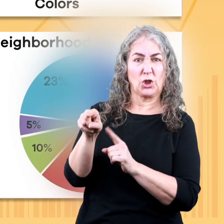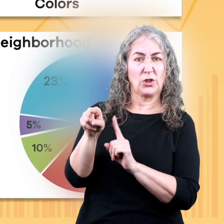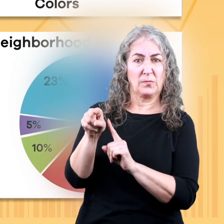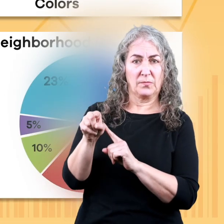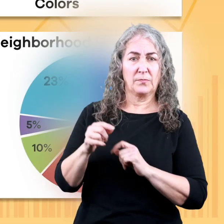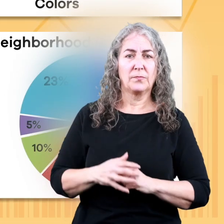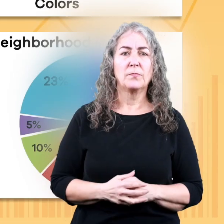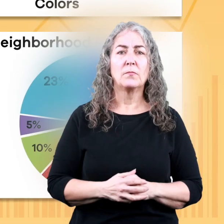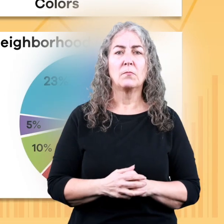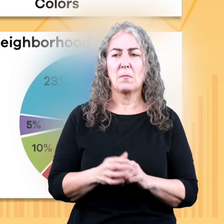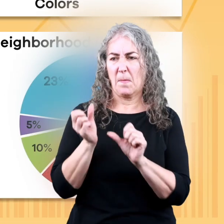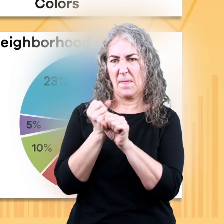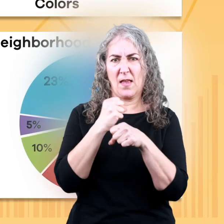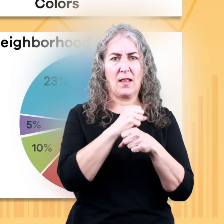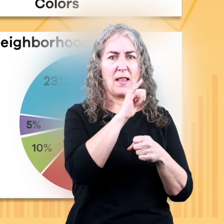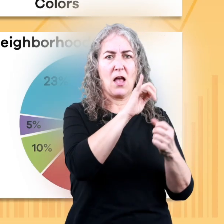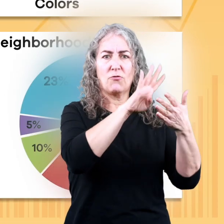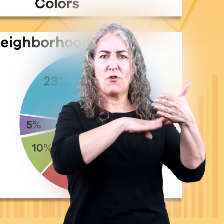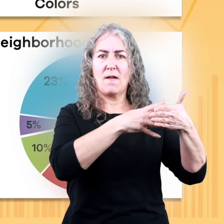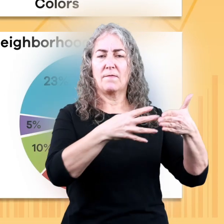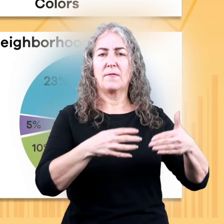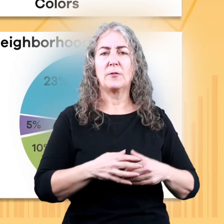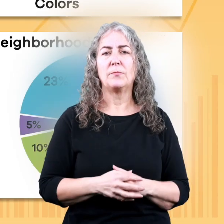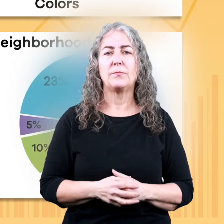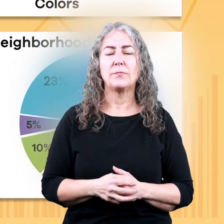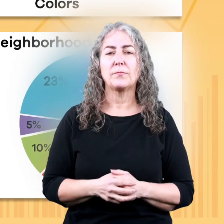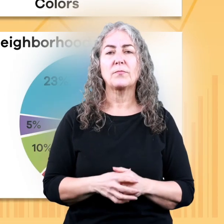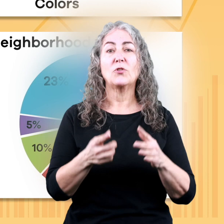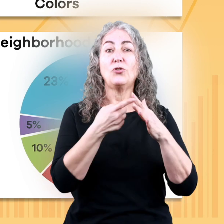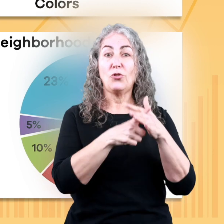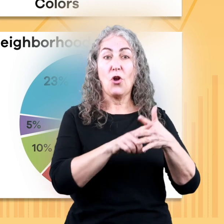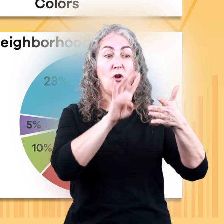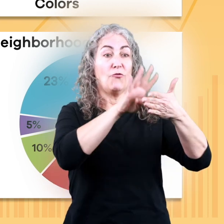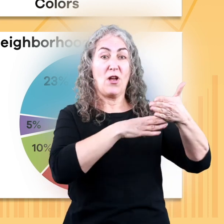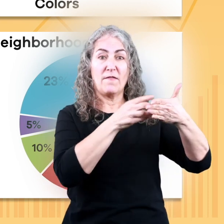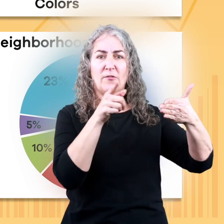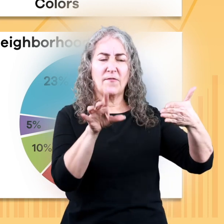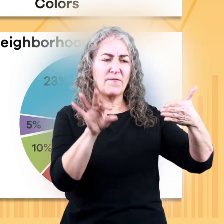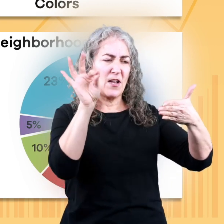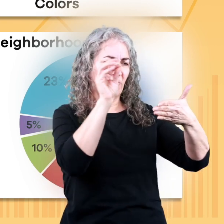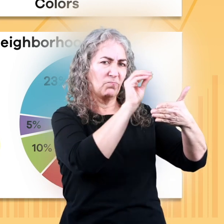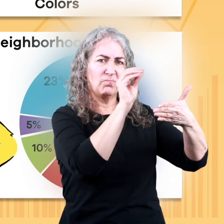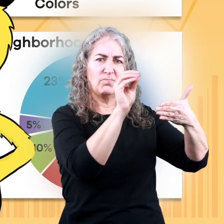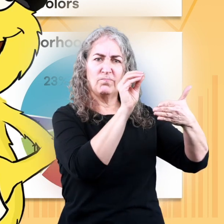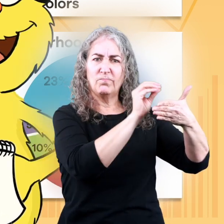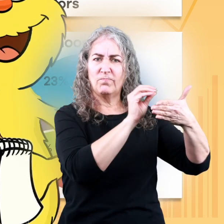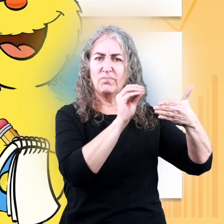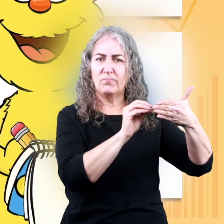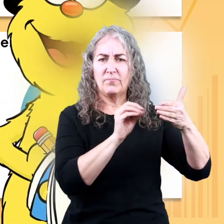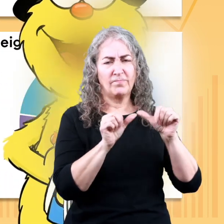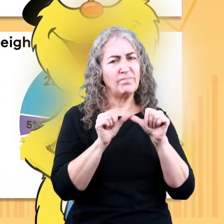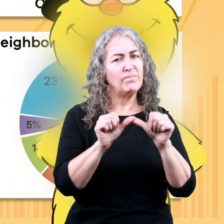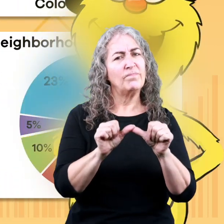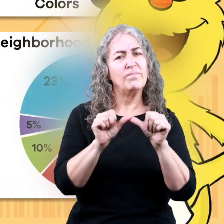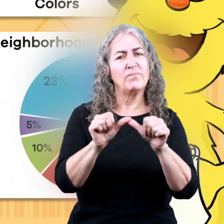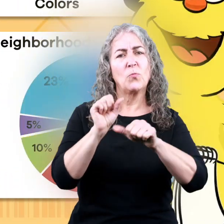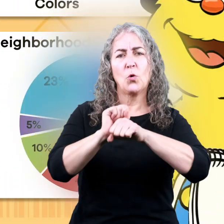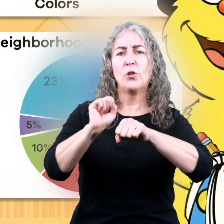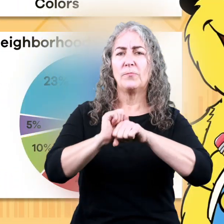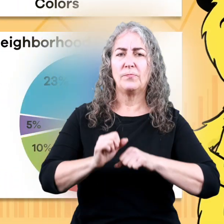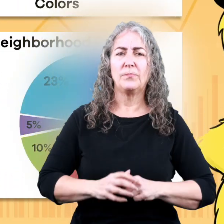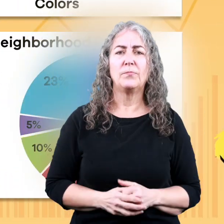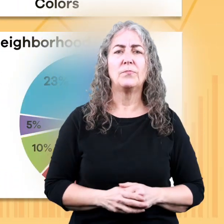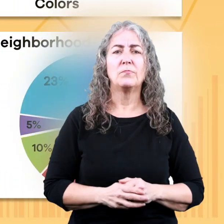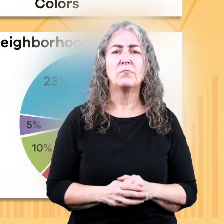use that question to make yourself a graph. And then start graphing your findings. Just keep